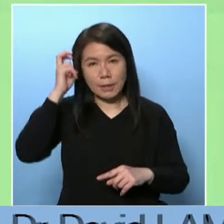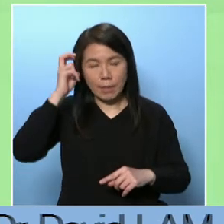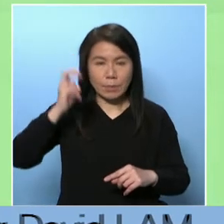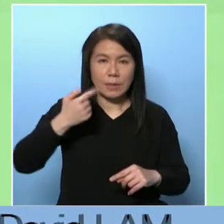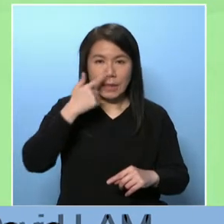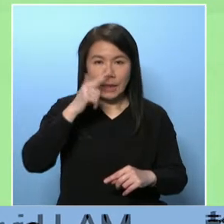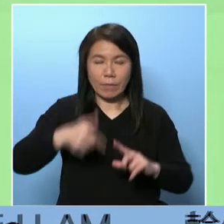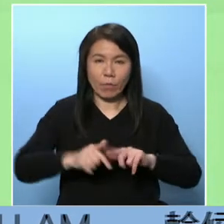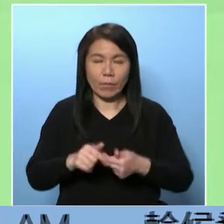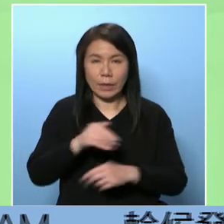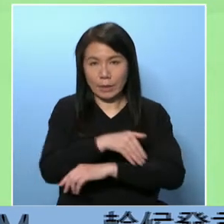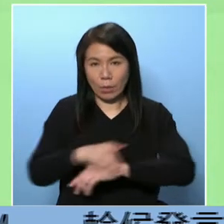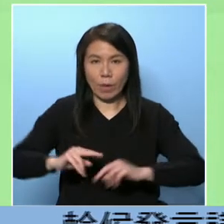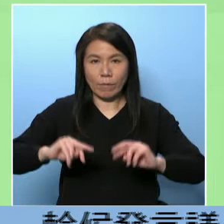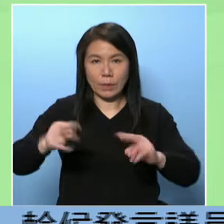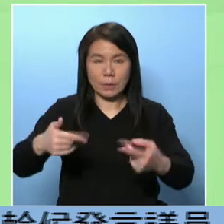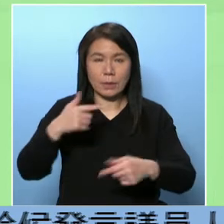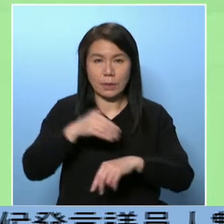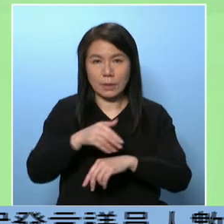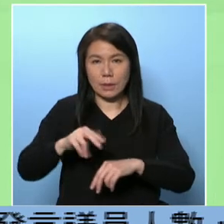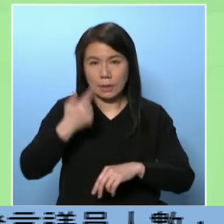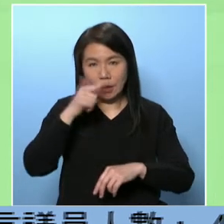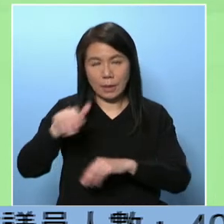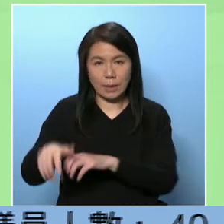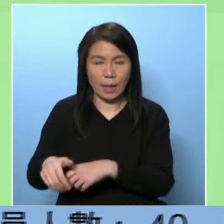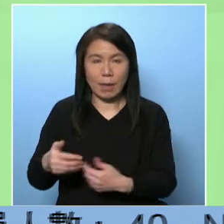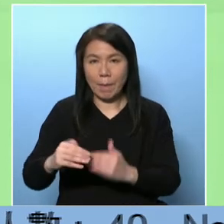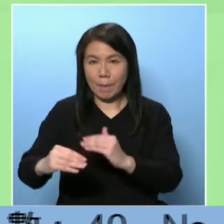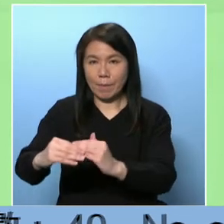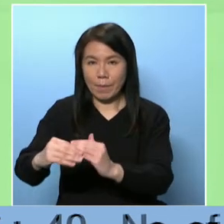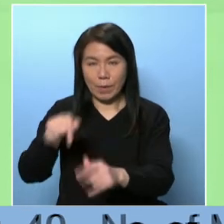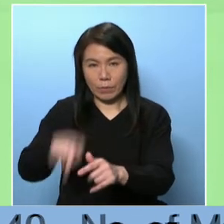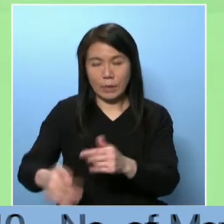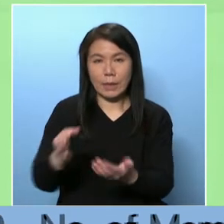to see that the administration is prepared to adopt a new mindset in developing